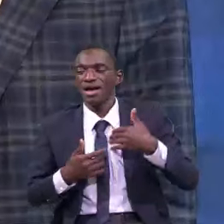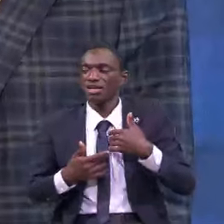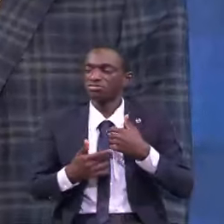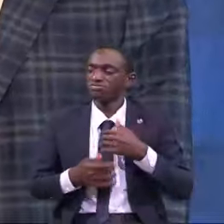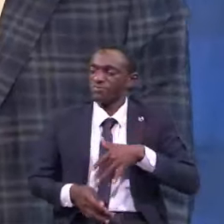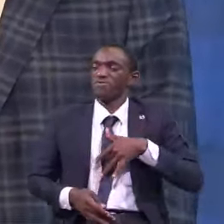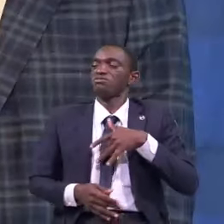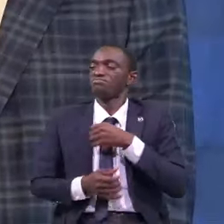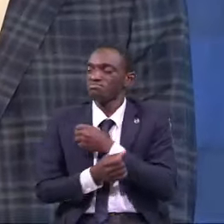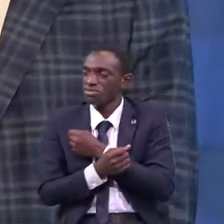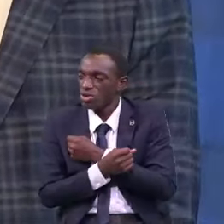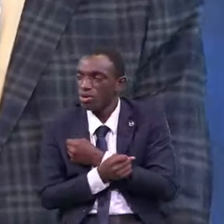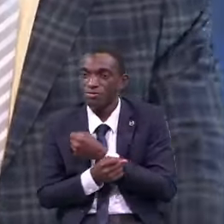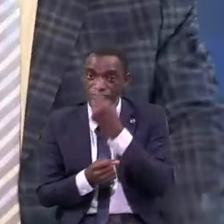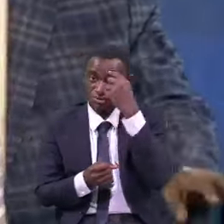touched him